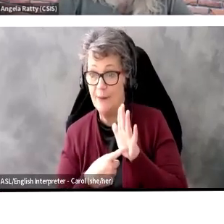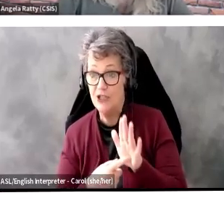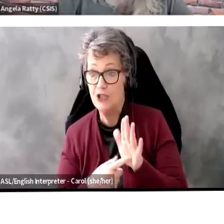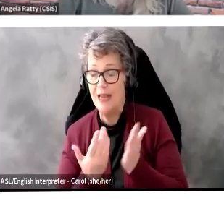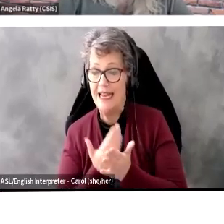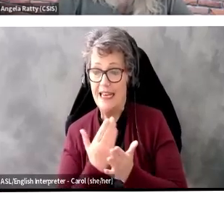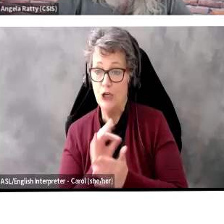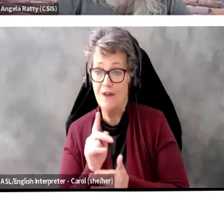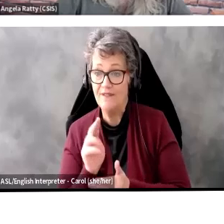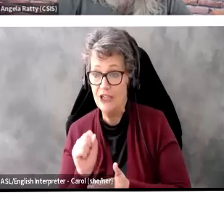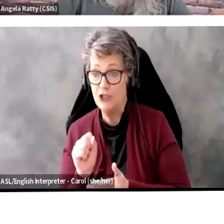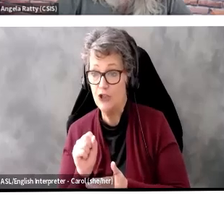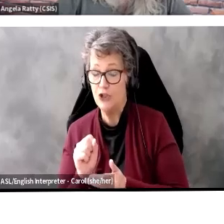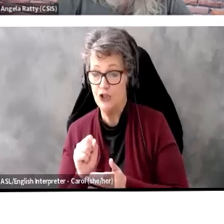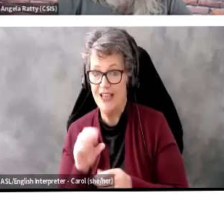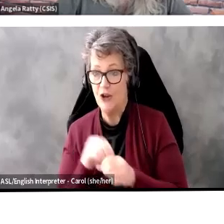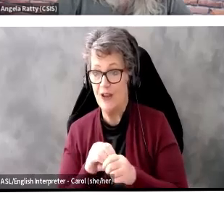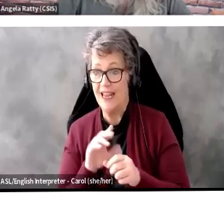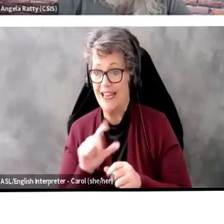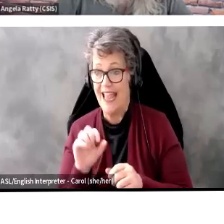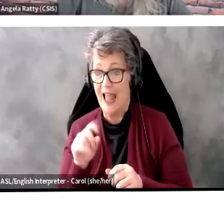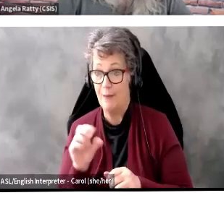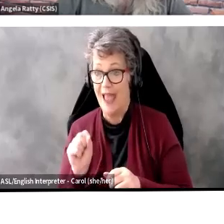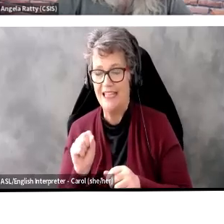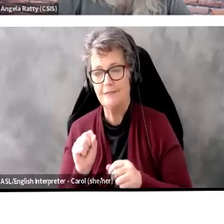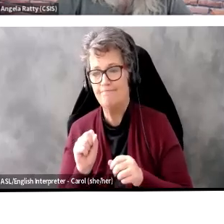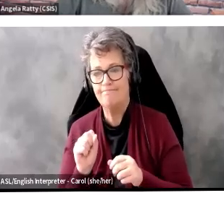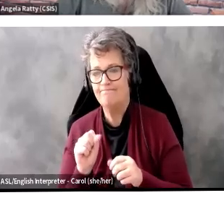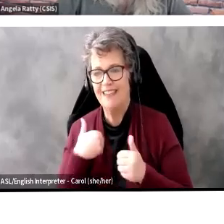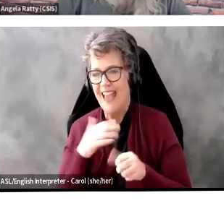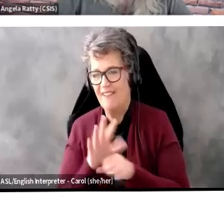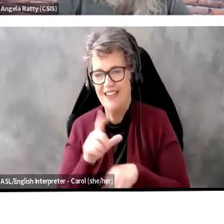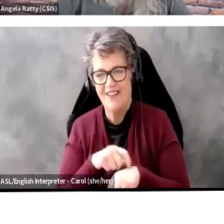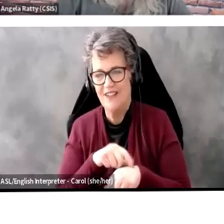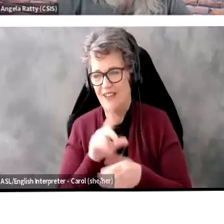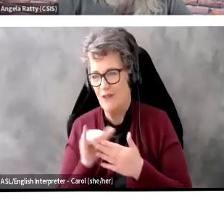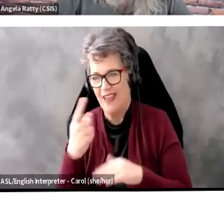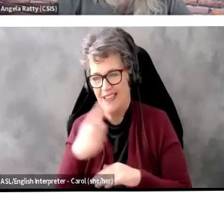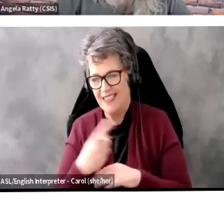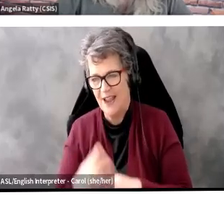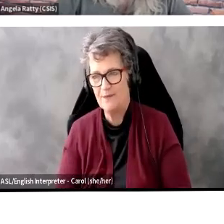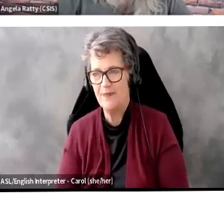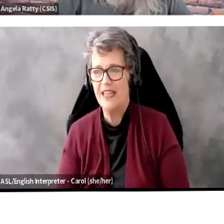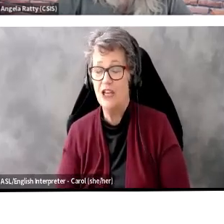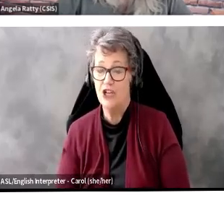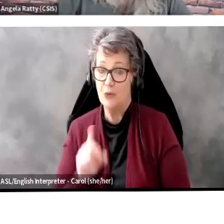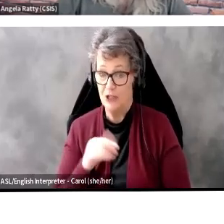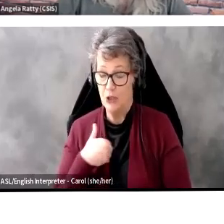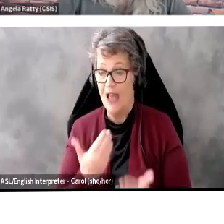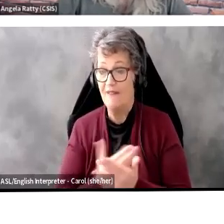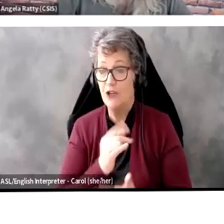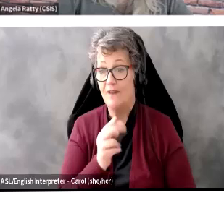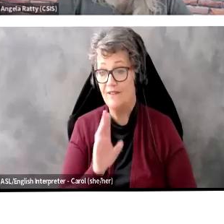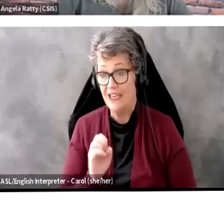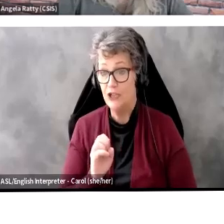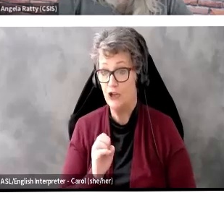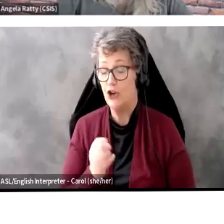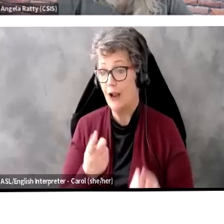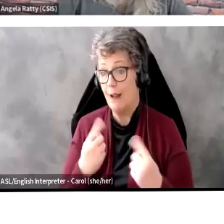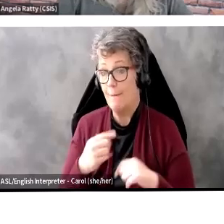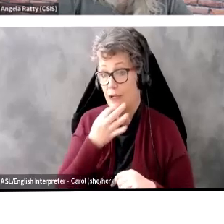new features that are coming to CALPADS, and we recognized we didn't really have enough time for that today. So we do have a new feature coming